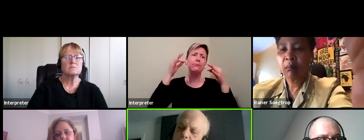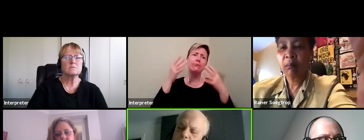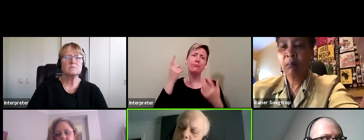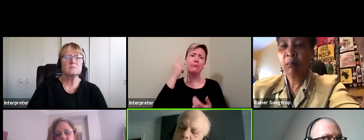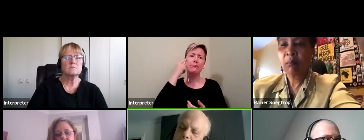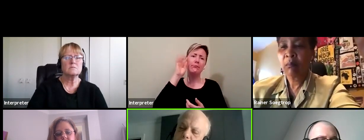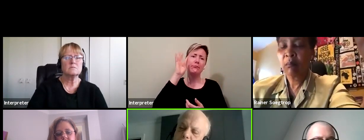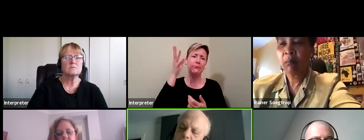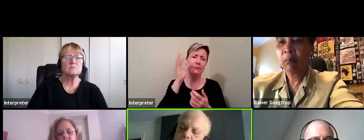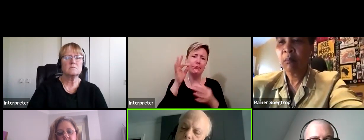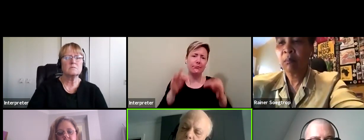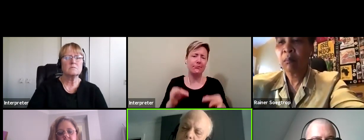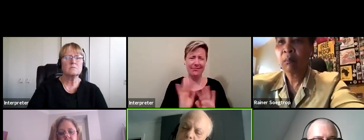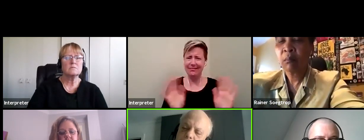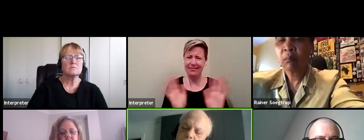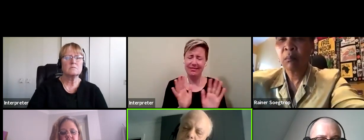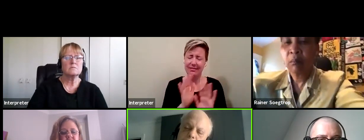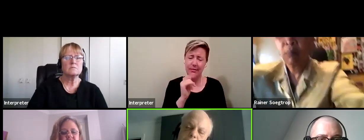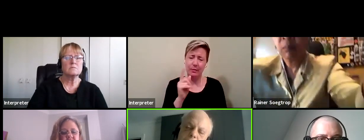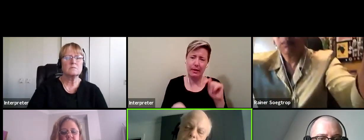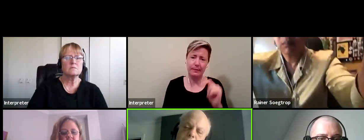Thanks very much. Back to you, Laura.